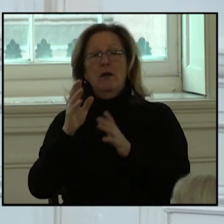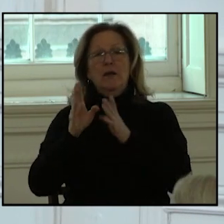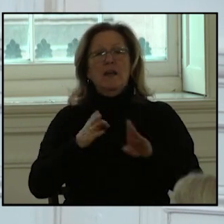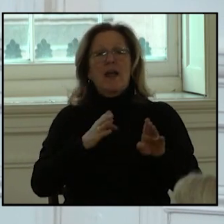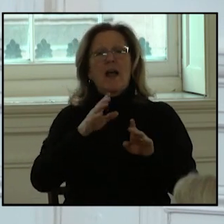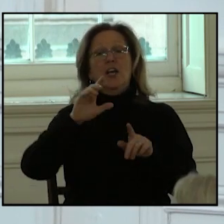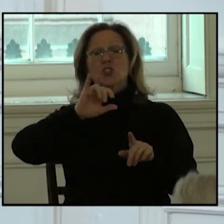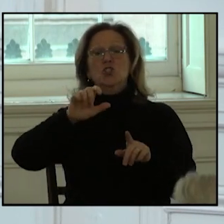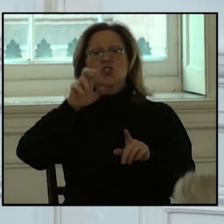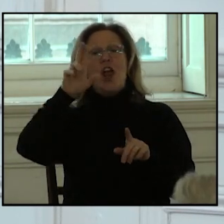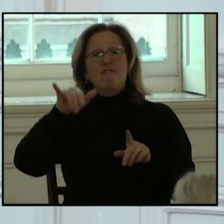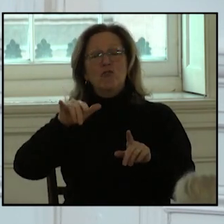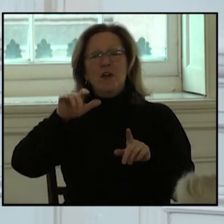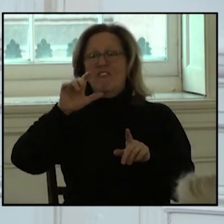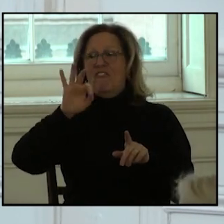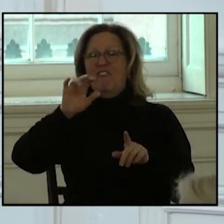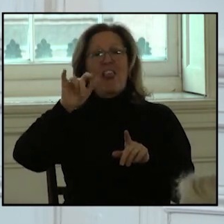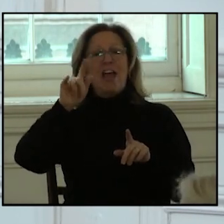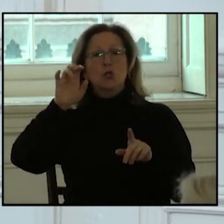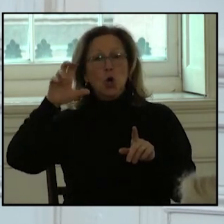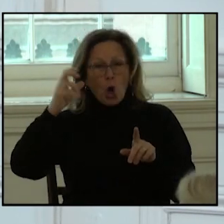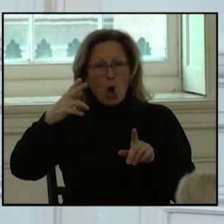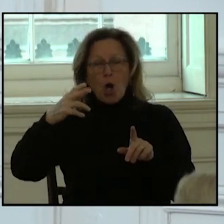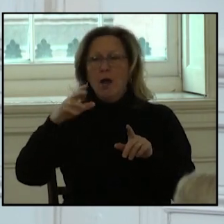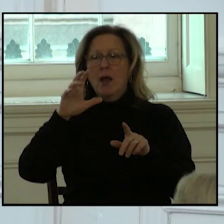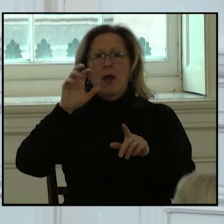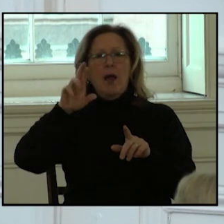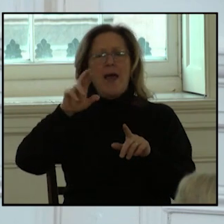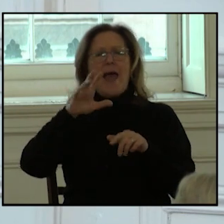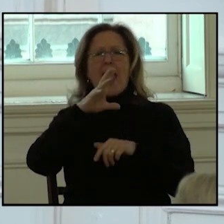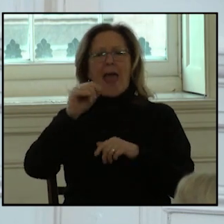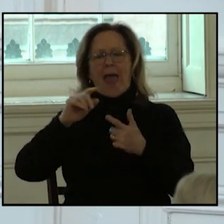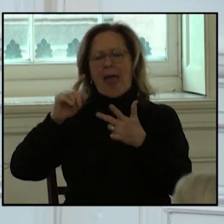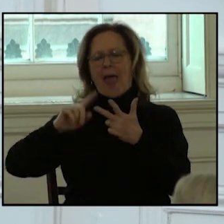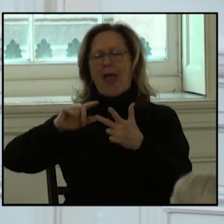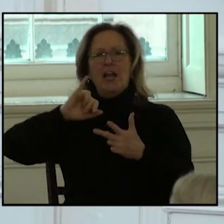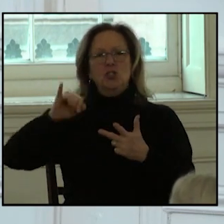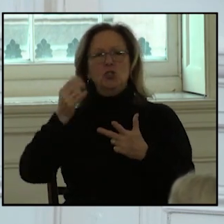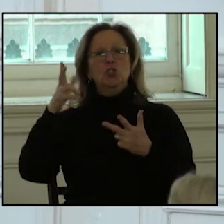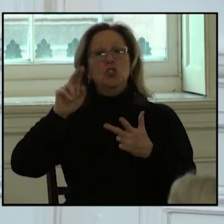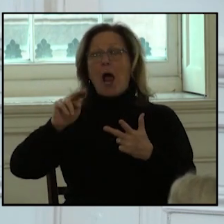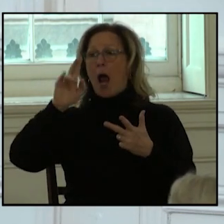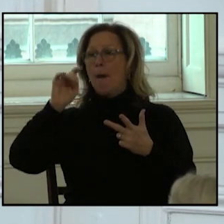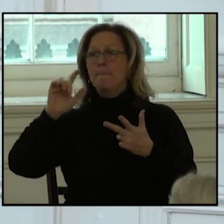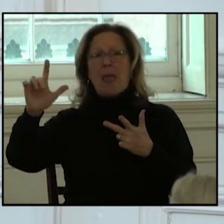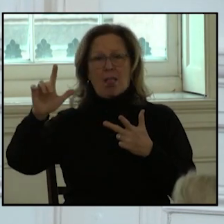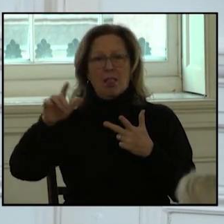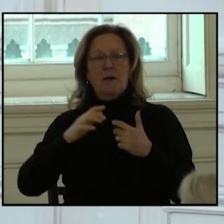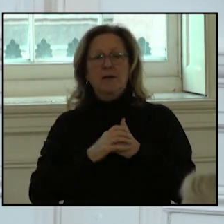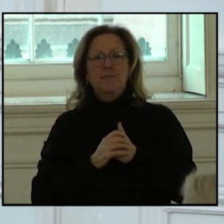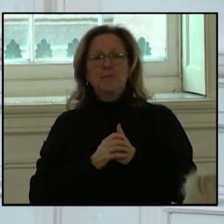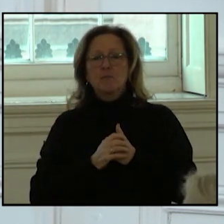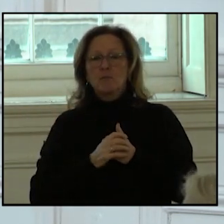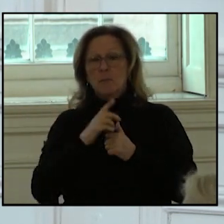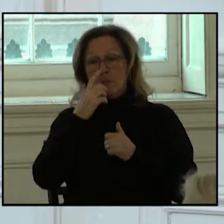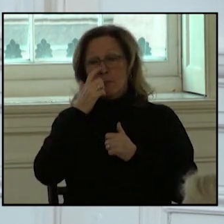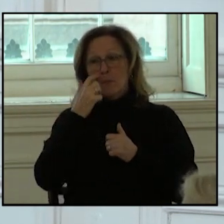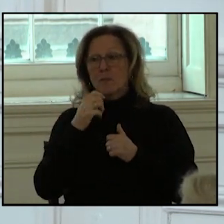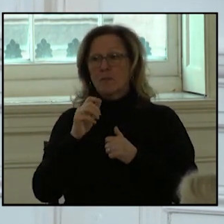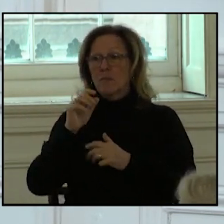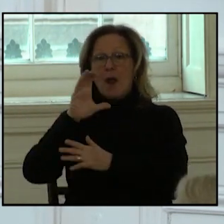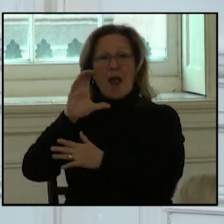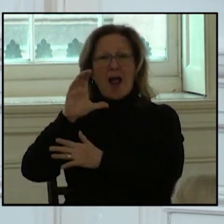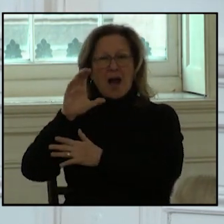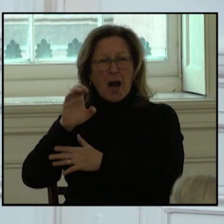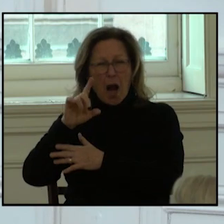Jeffrey Fletcher come on up, and we will also have Mr. John Mills. Connie Royster is the